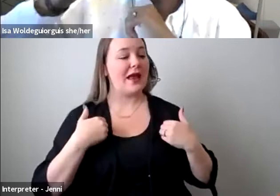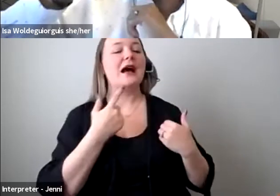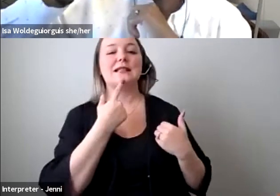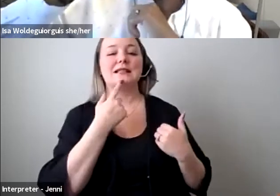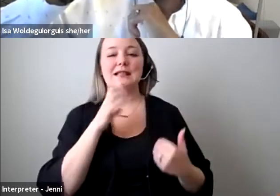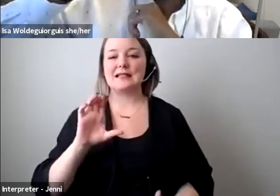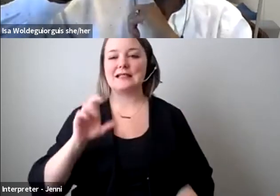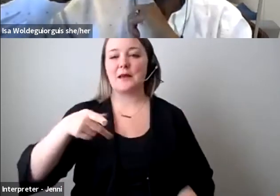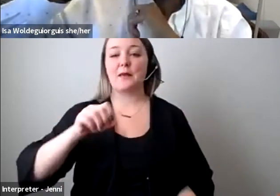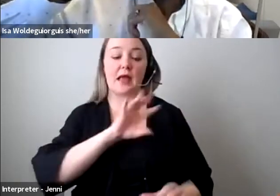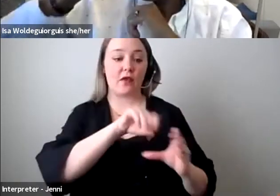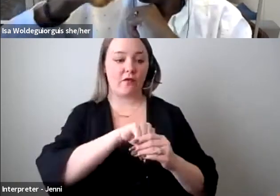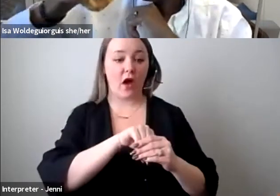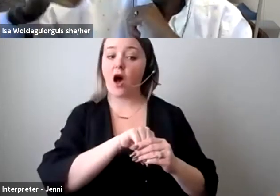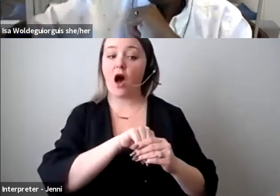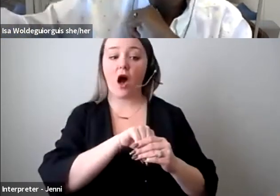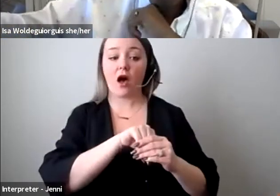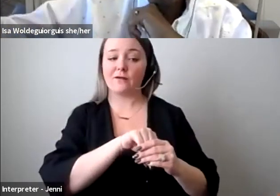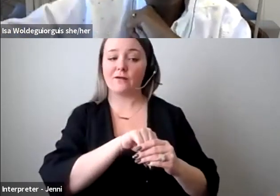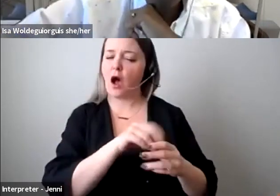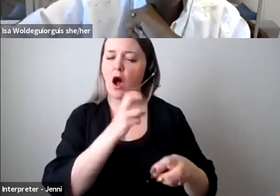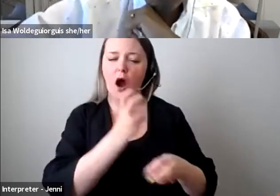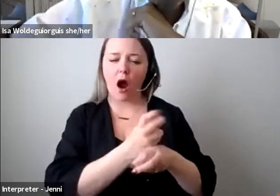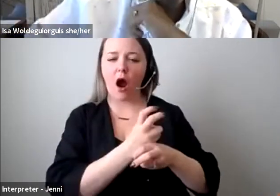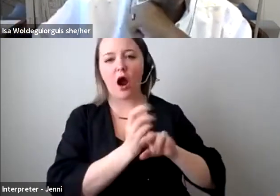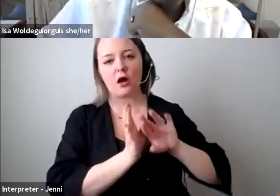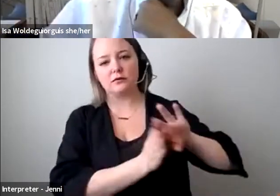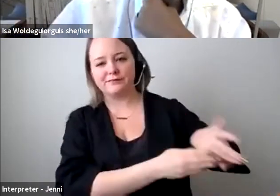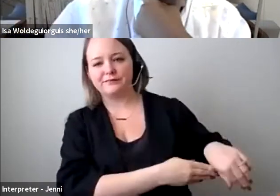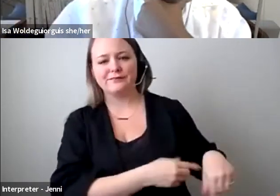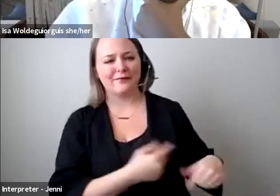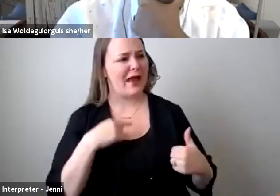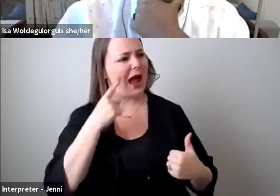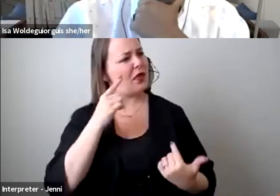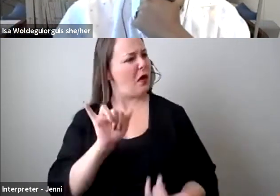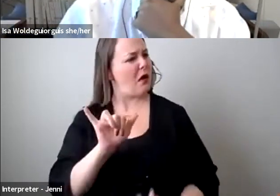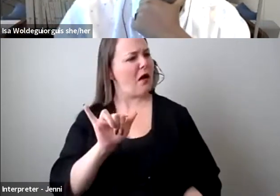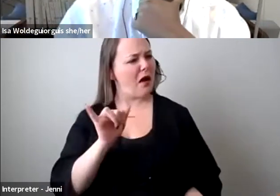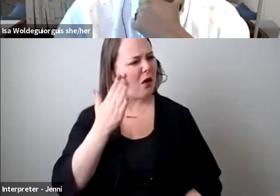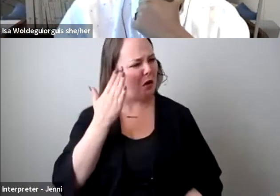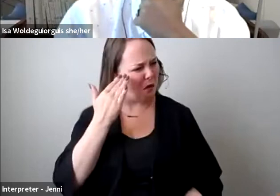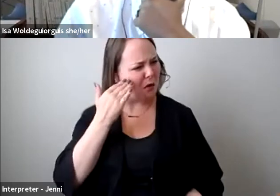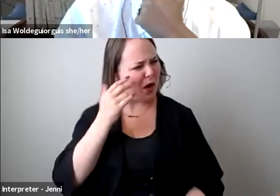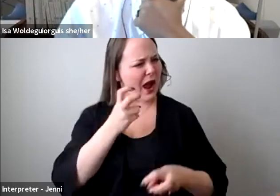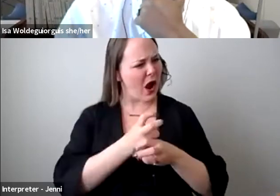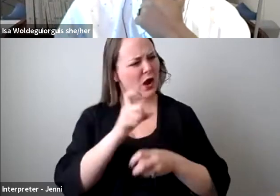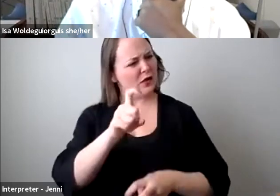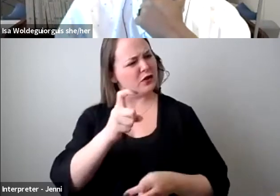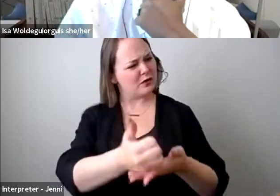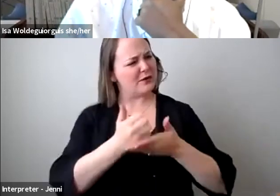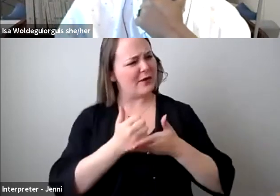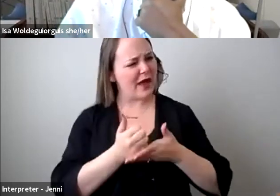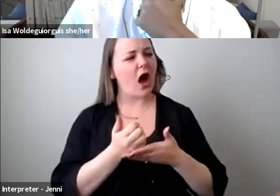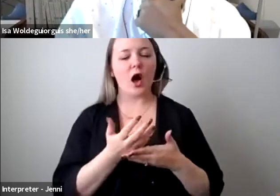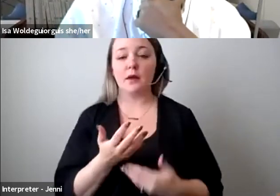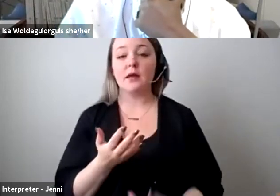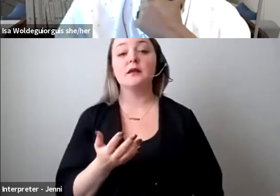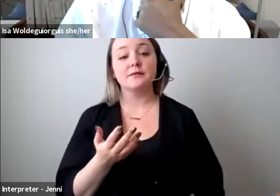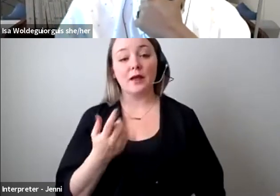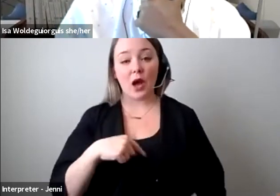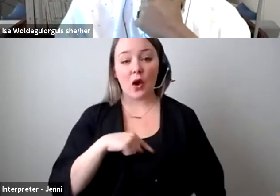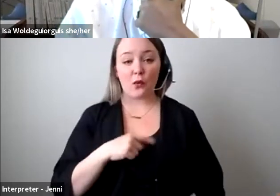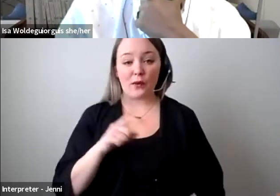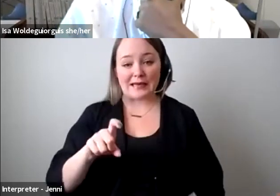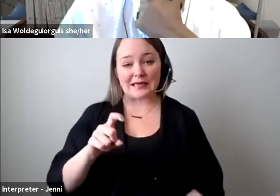life, it's hard to get them out. I felt like, why should it be hard to get out when they're supposed to be helping the family? So making sure we're